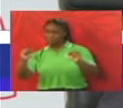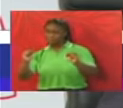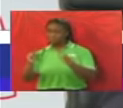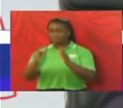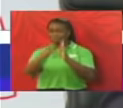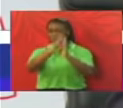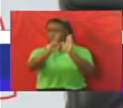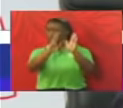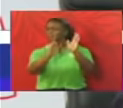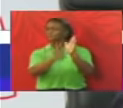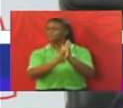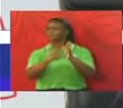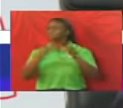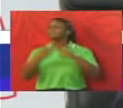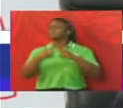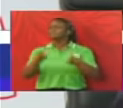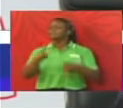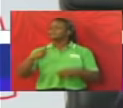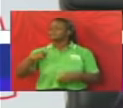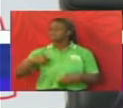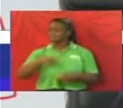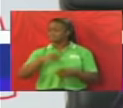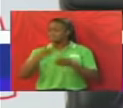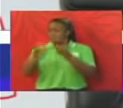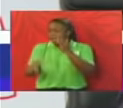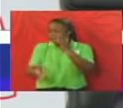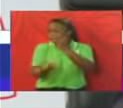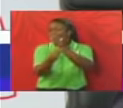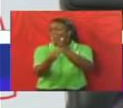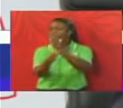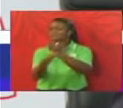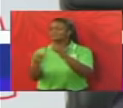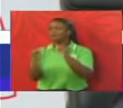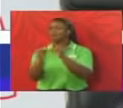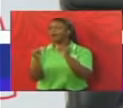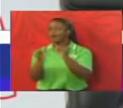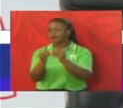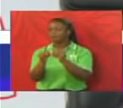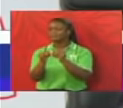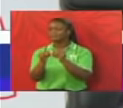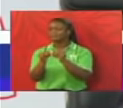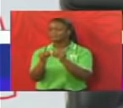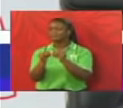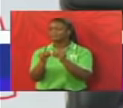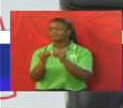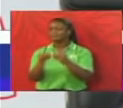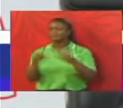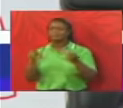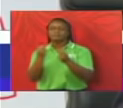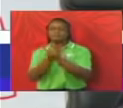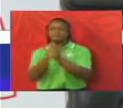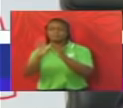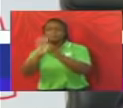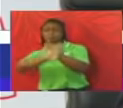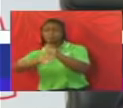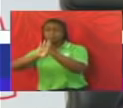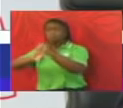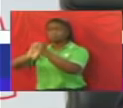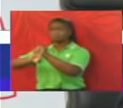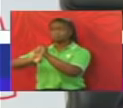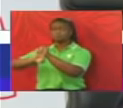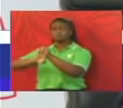level of security in the system by what's called the period of organogenesis. In those first 3 months